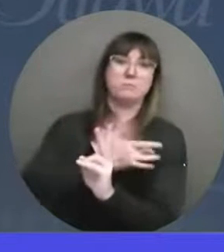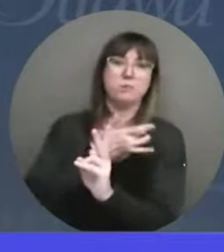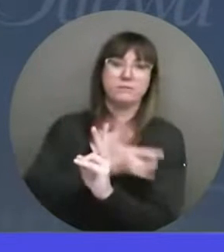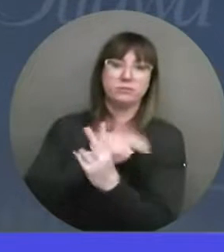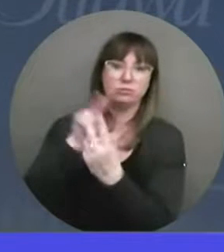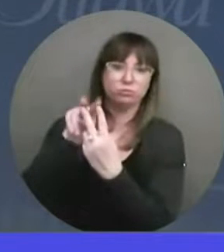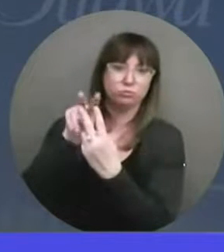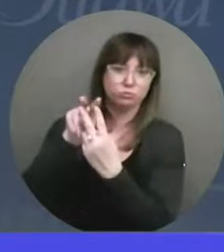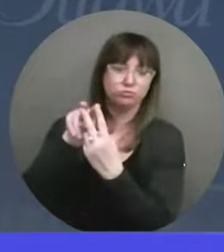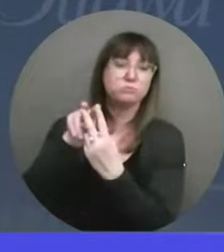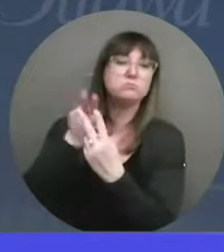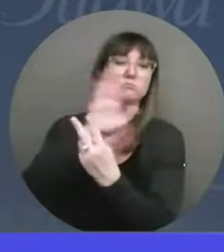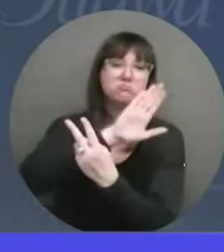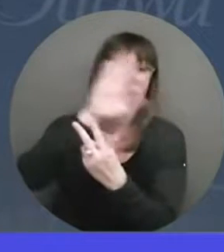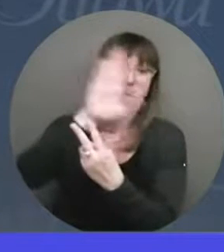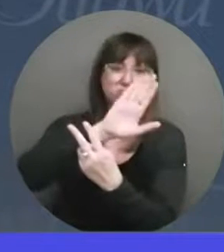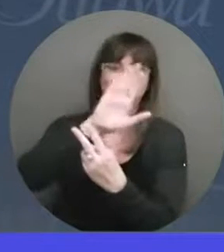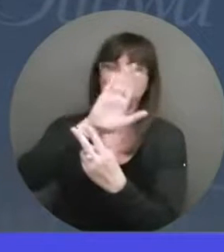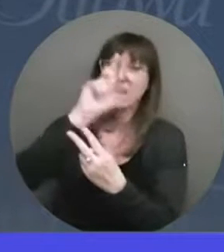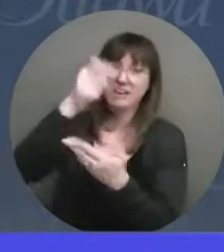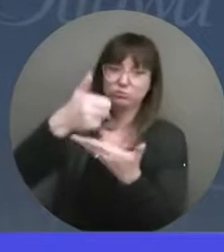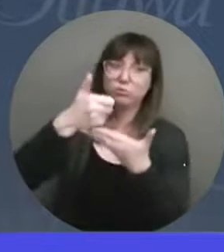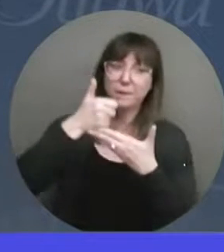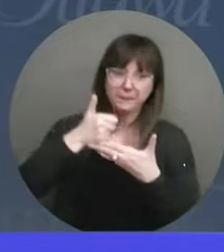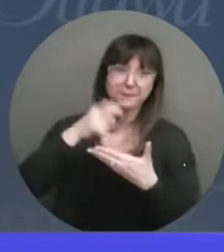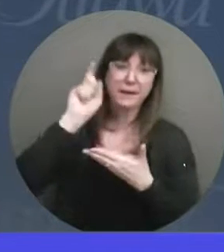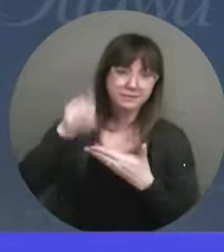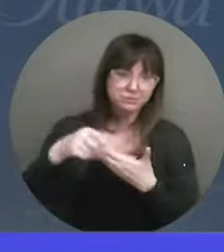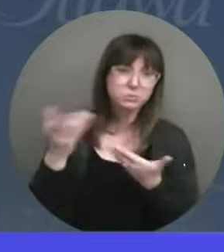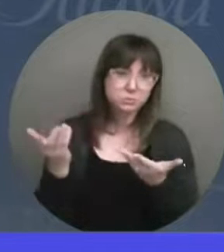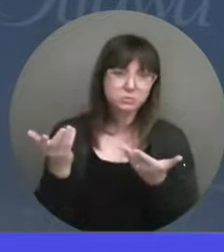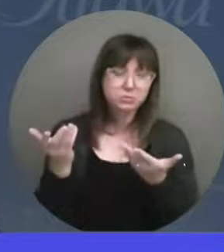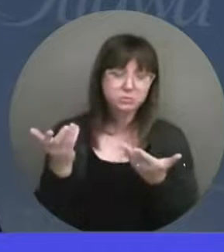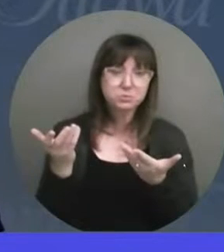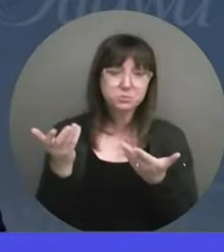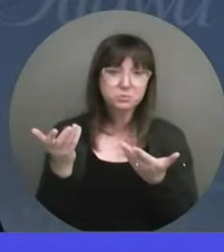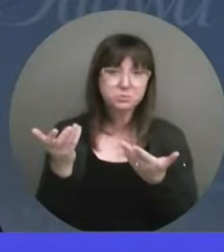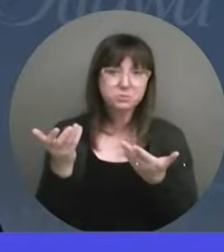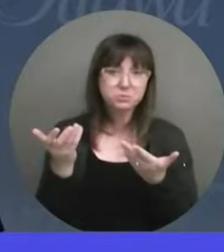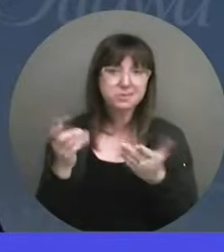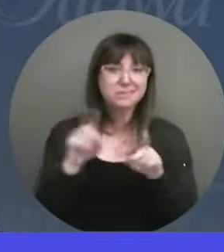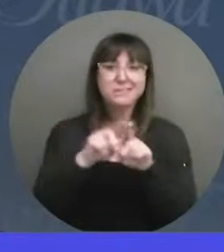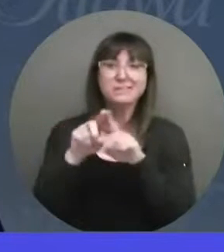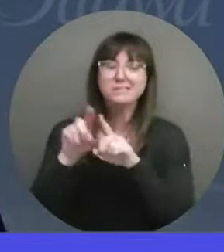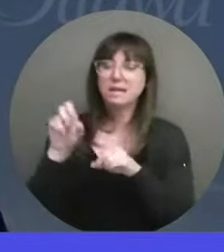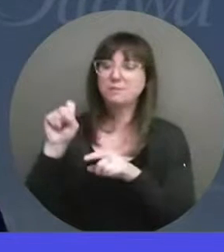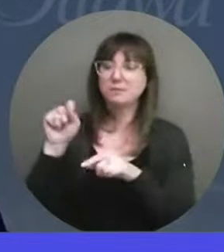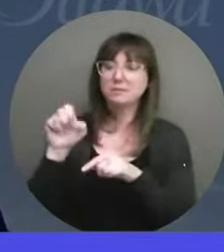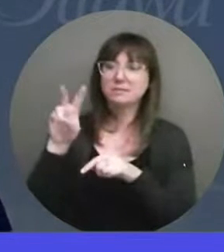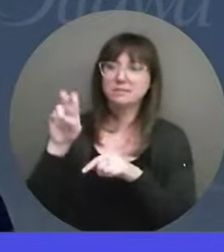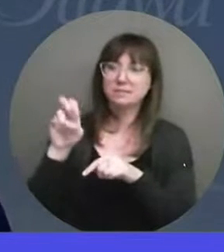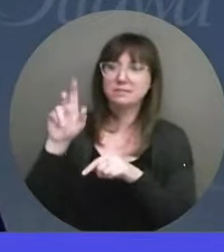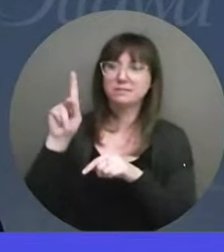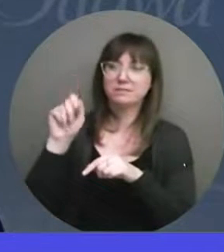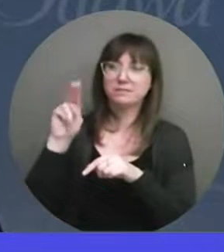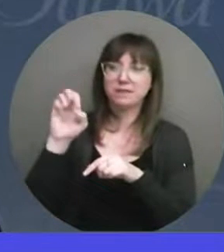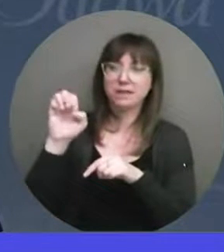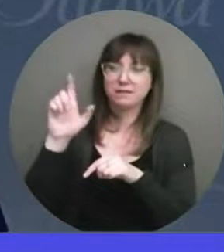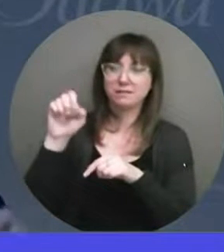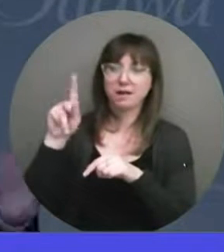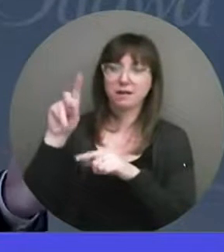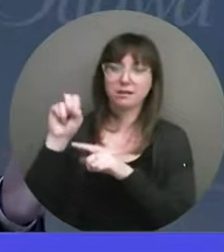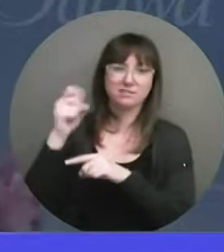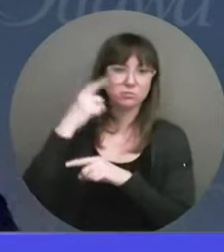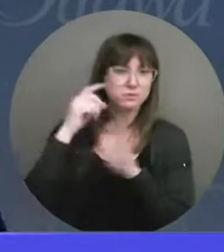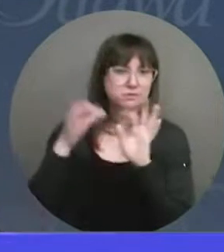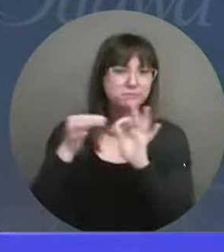their levels of government have to work with us on this. As Mr. Kanalakis and Ms. Stephenson said a few moments